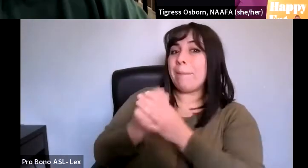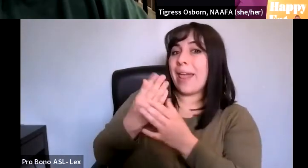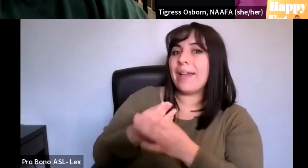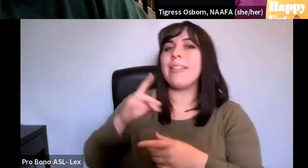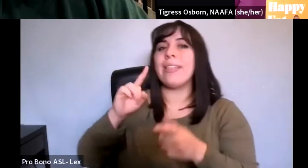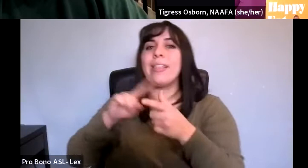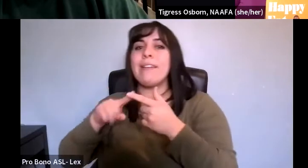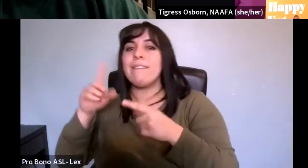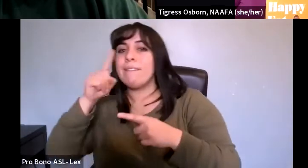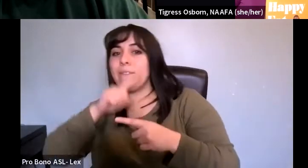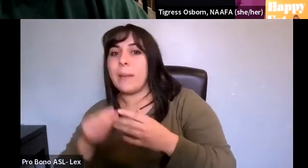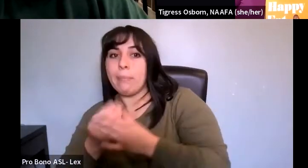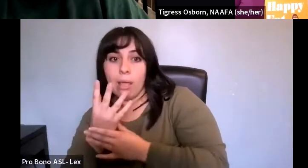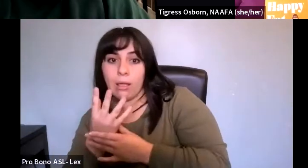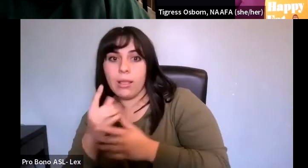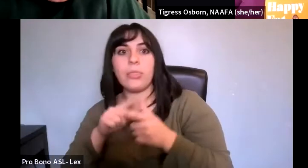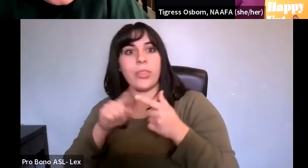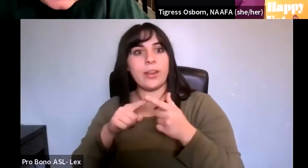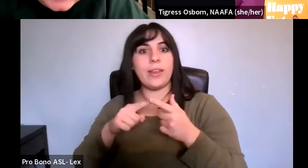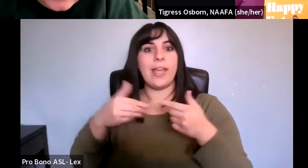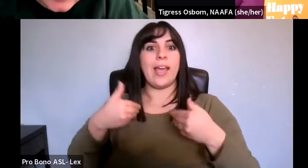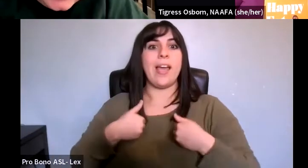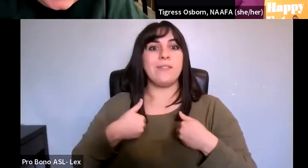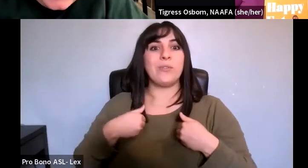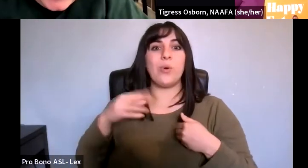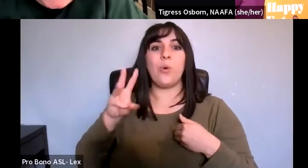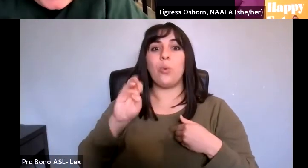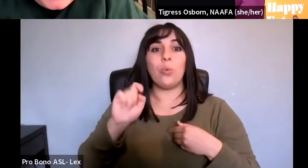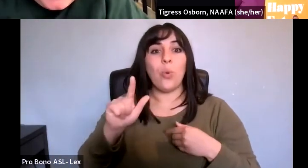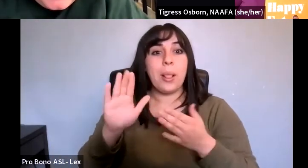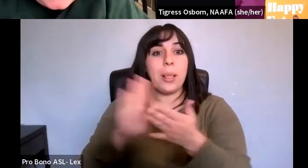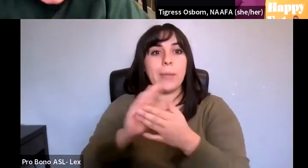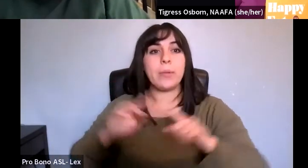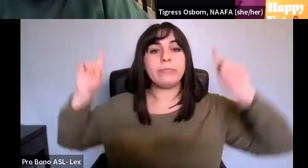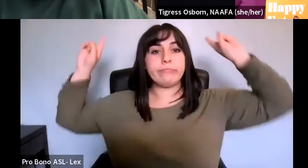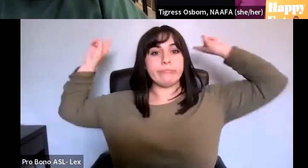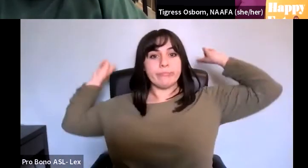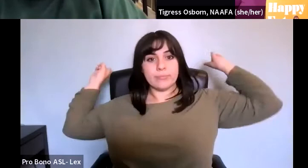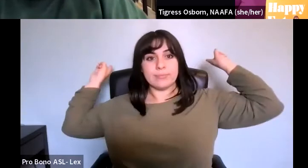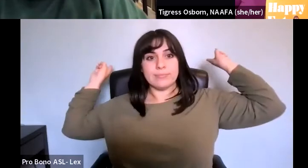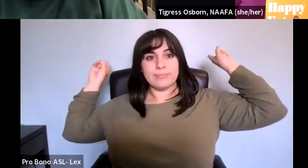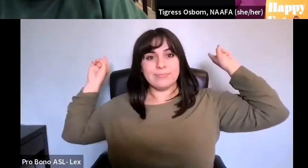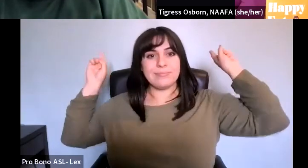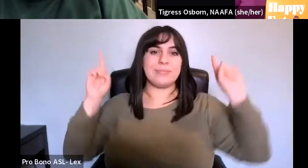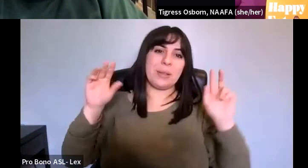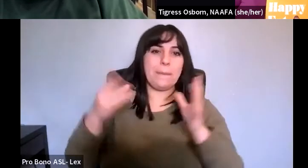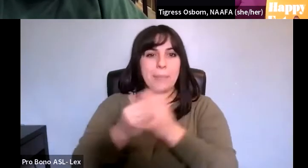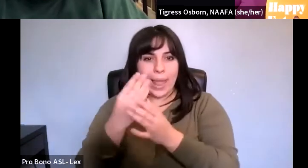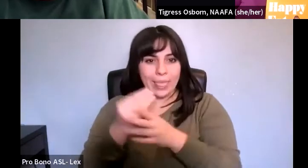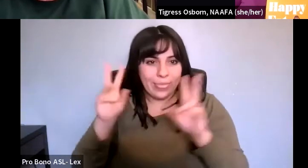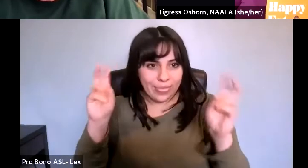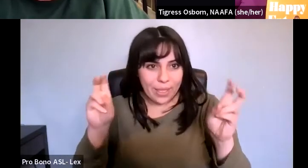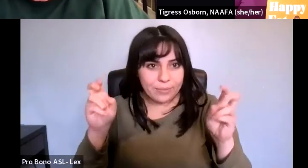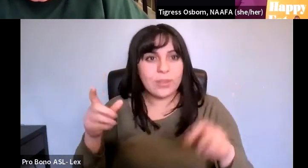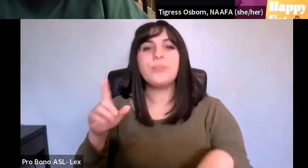a plant-themed wallpaper, stick and peel, behind me. It's actually my kitchen, but I think it might look a bit more